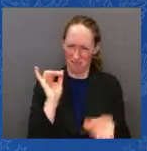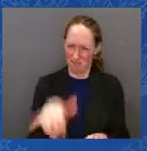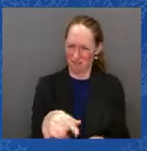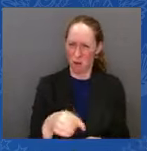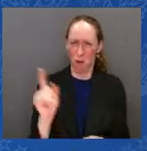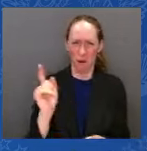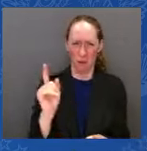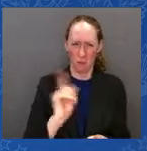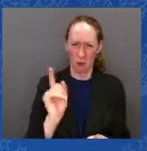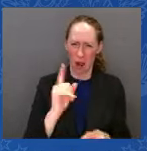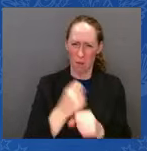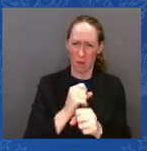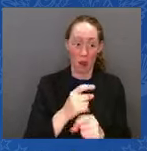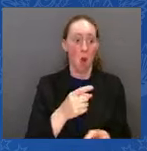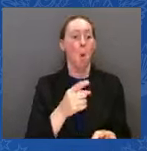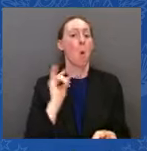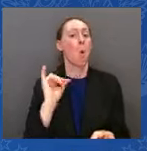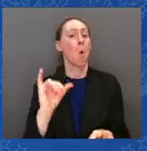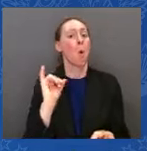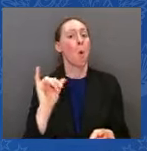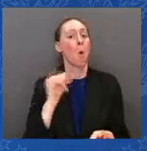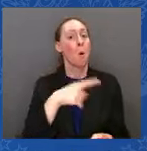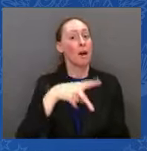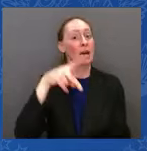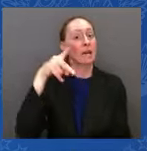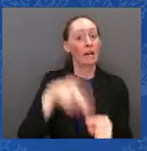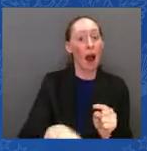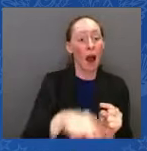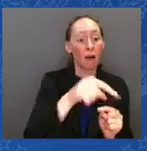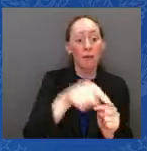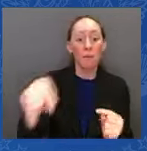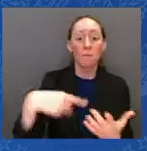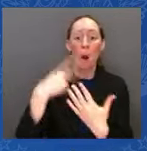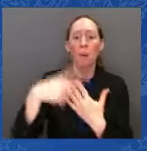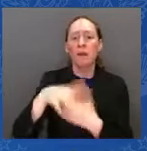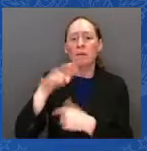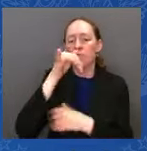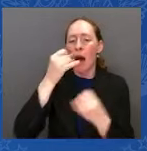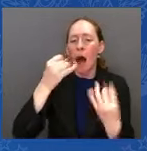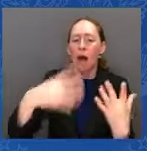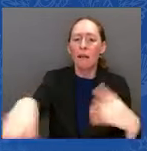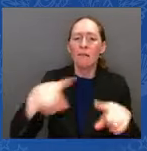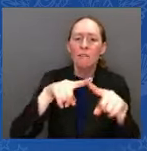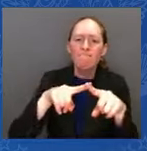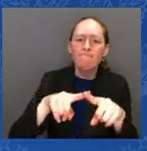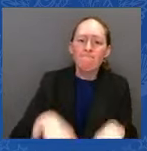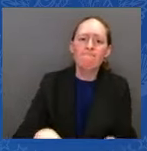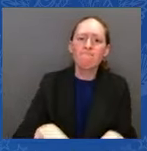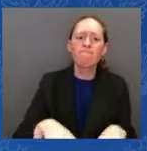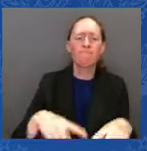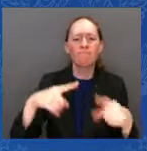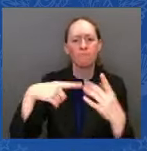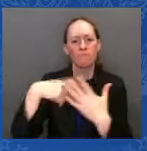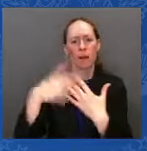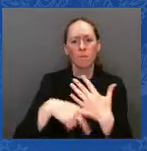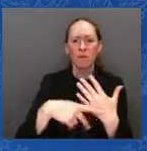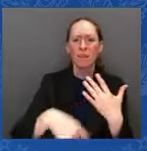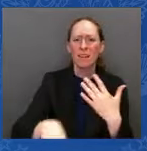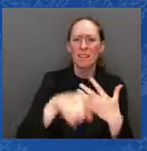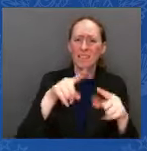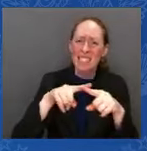cuts in important programs for millions of working and middle-class Americans, programs they count on. According to estimates,